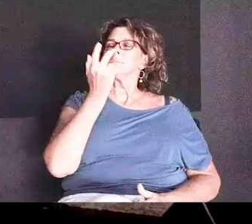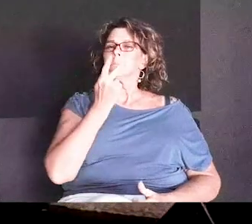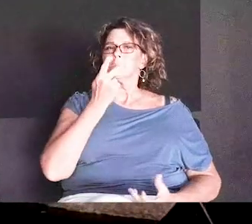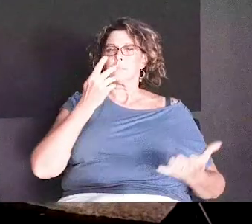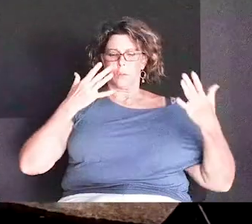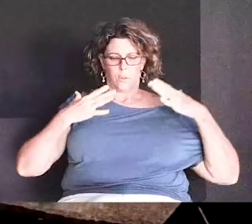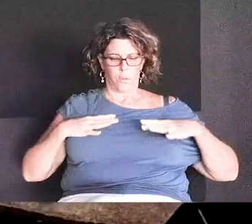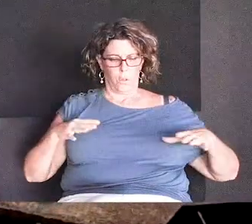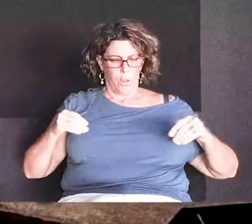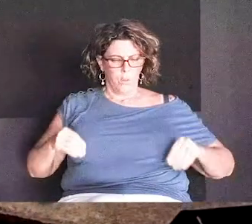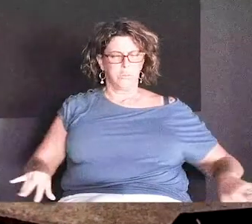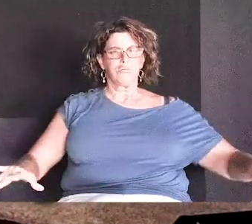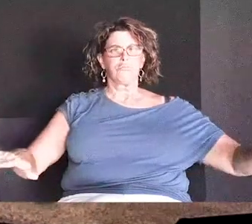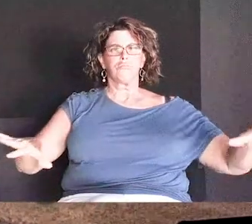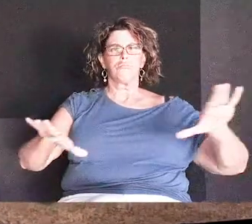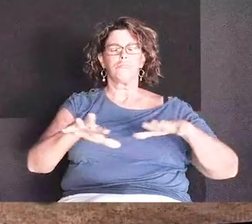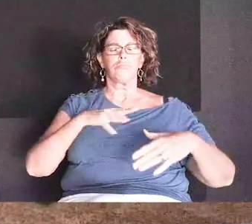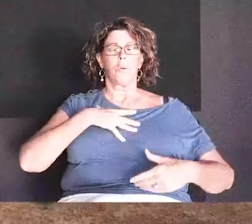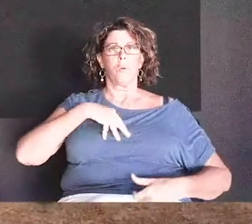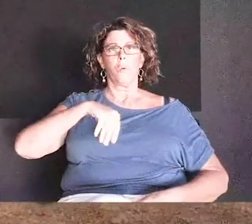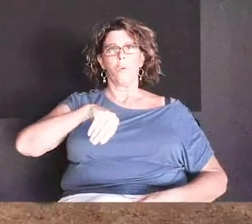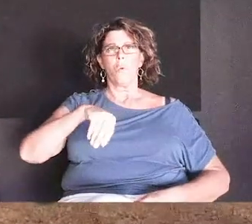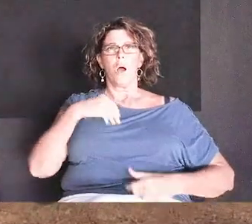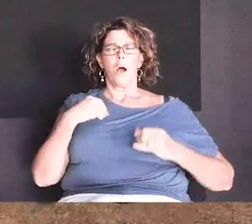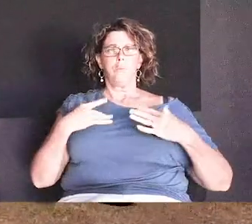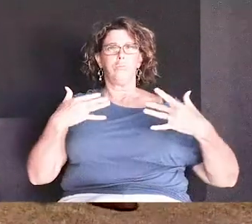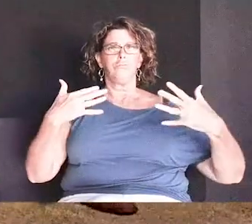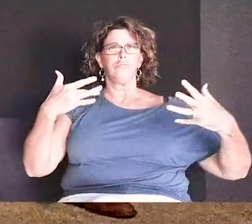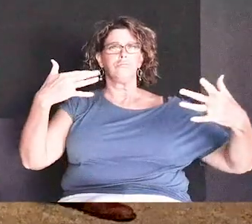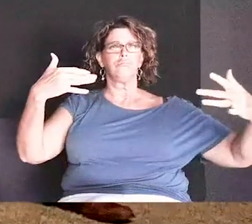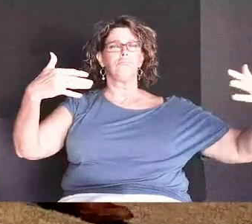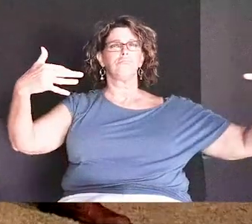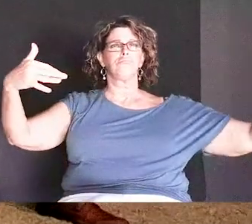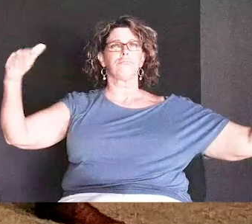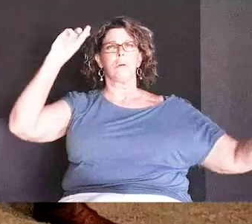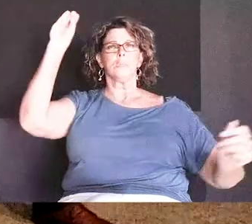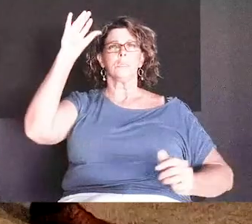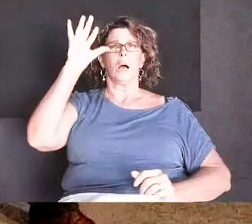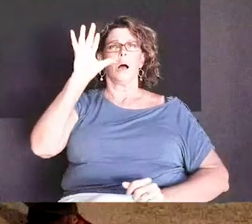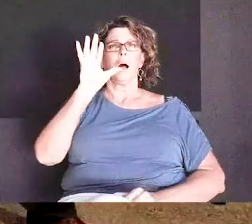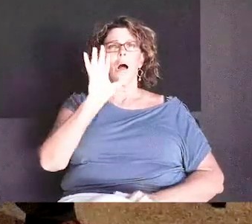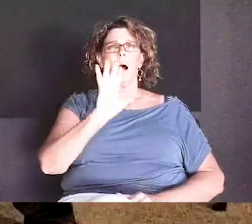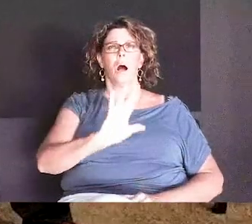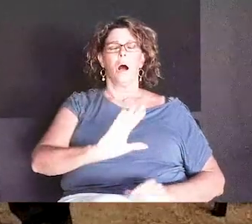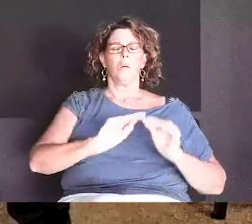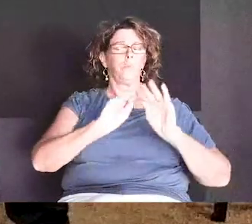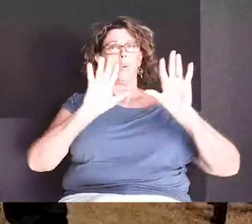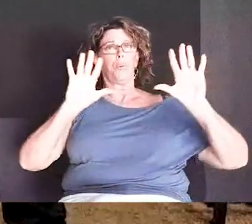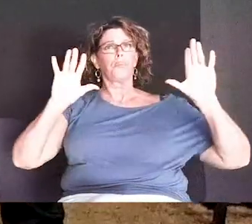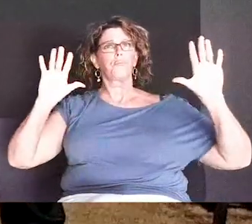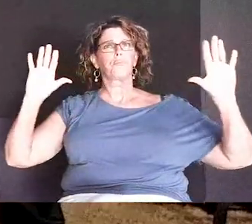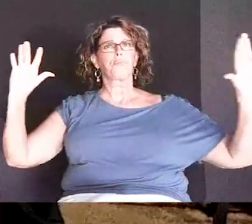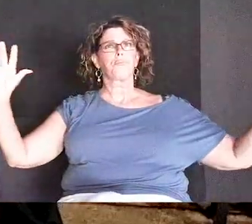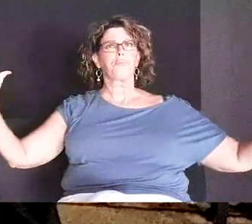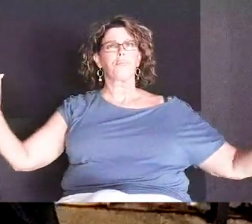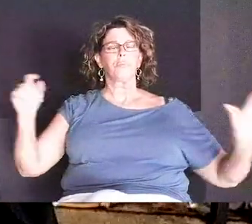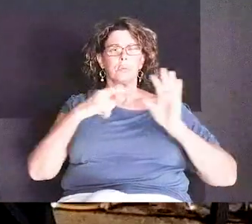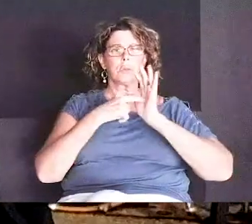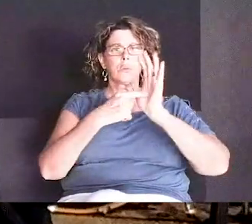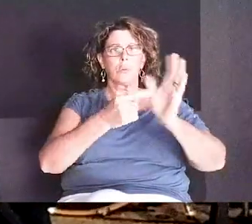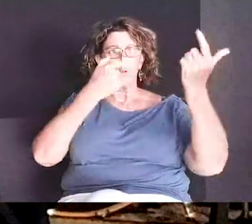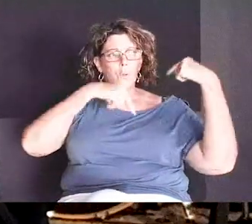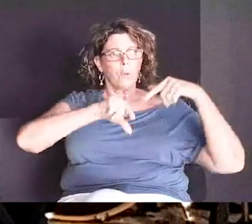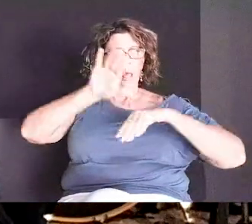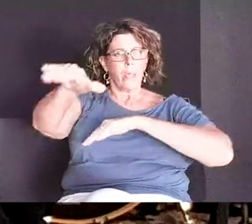In robes of white, the blazing sun shall pierce